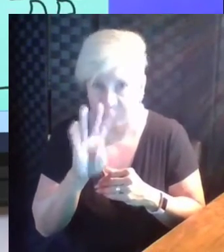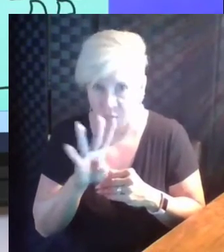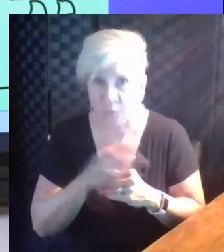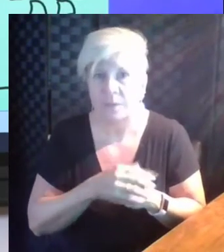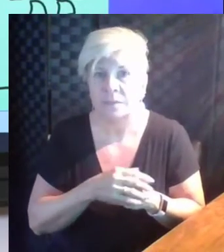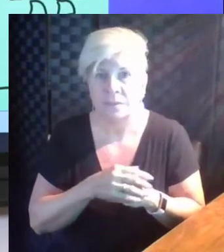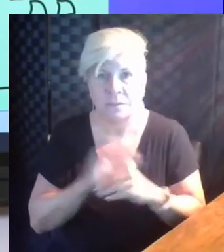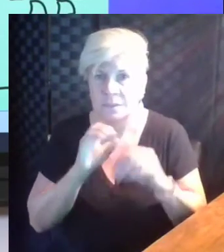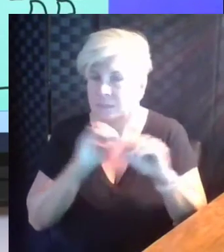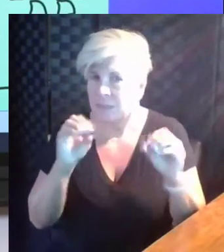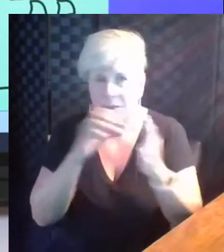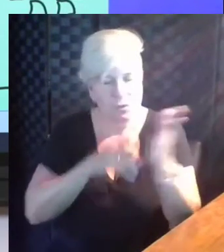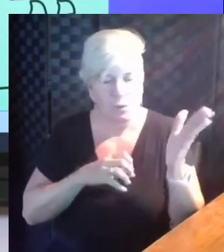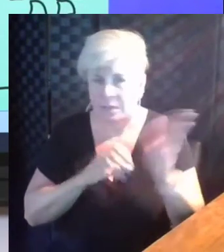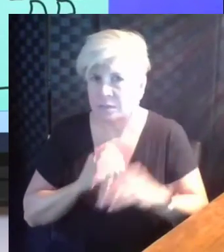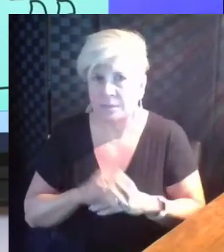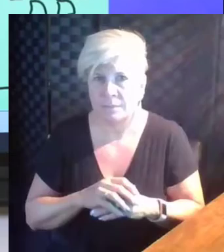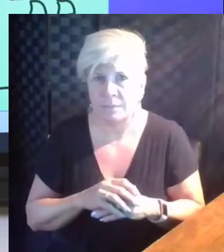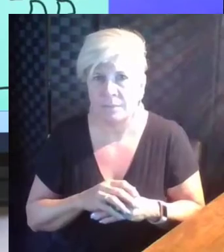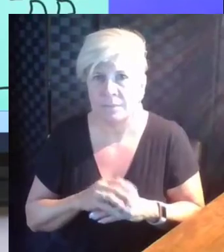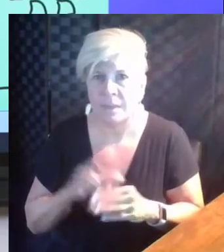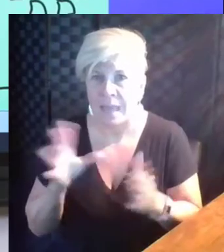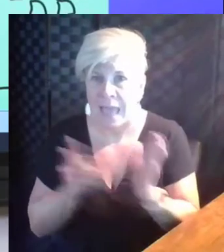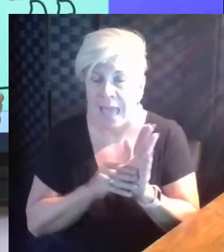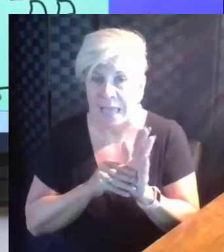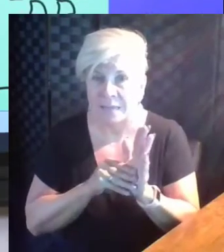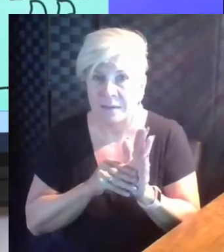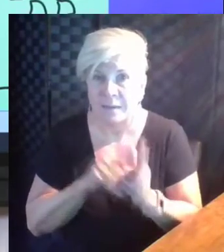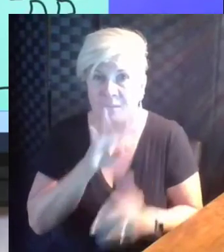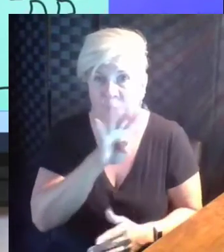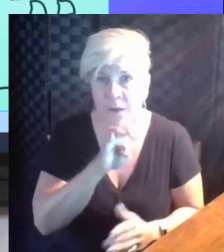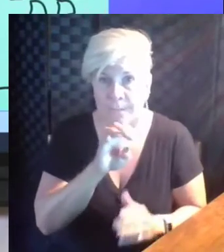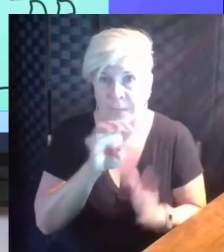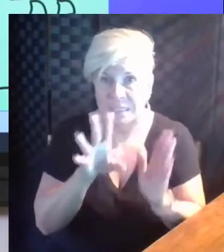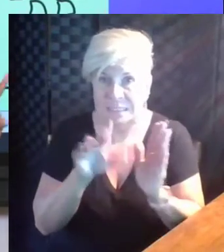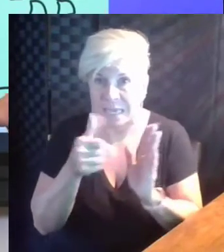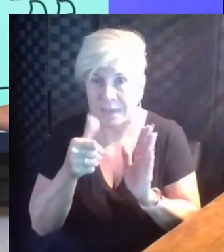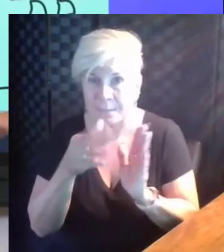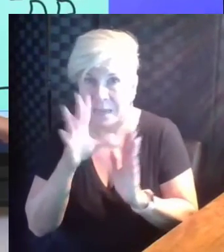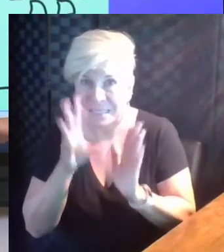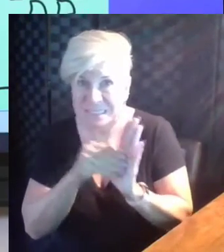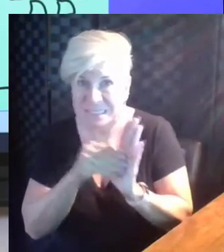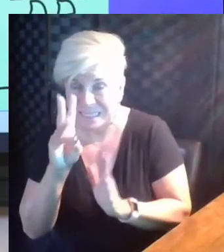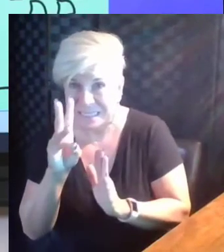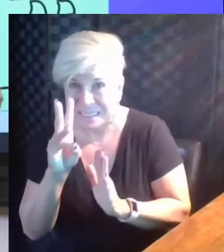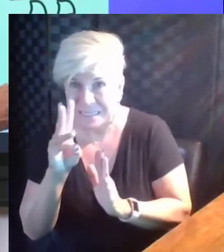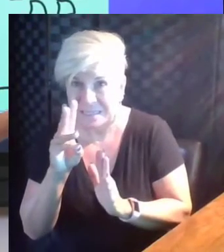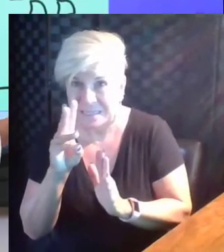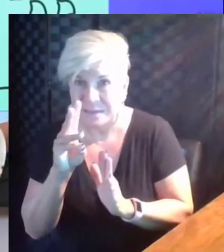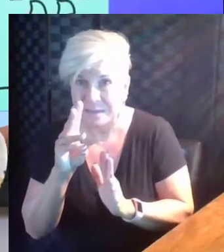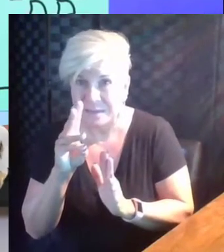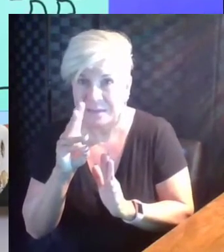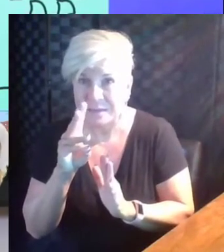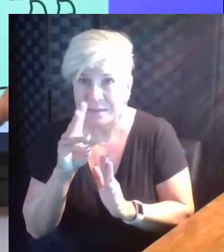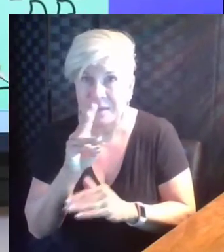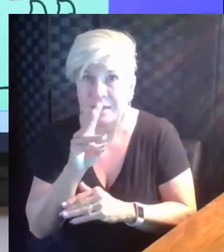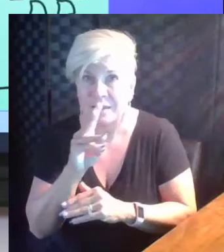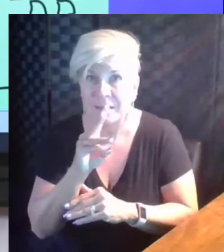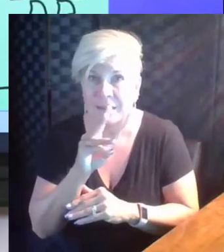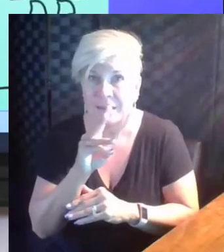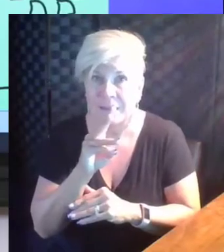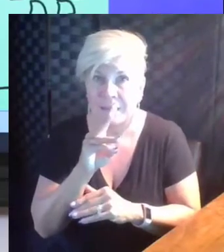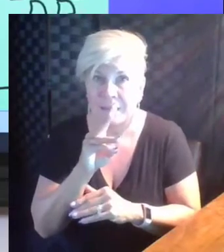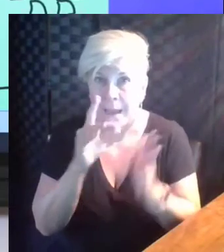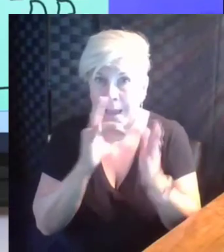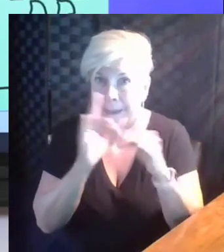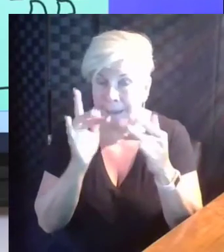Yep, 400, because I'm not taking any away. Let's add those together. 400 plus 10 plus 6, put them all together, and